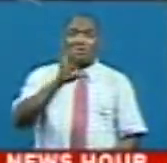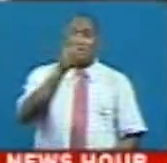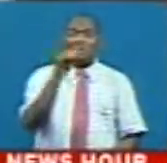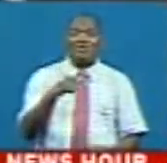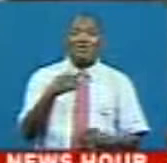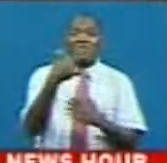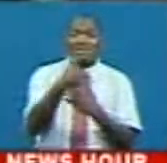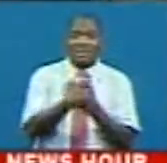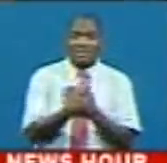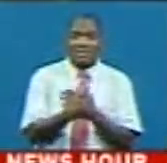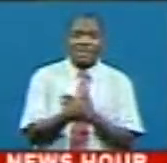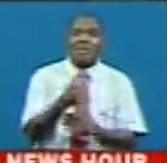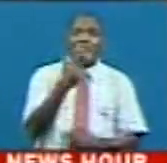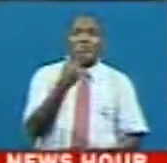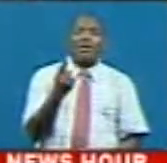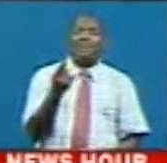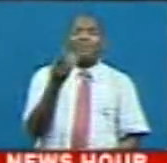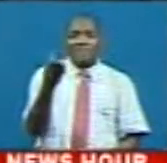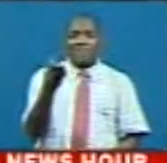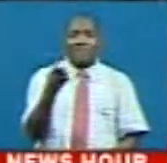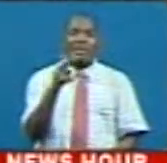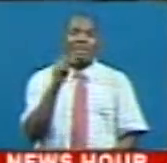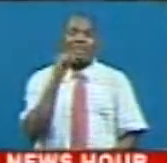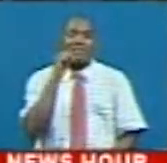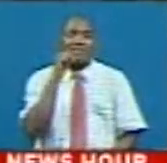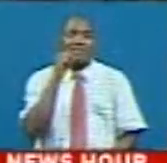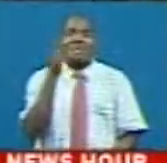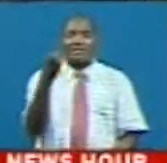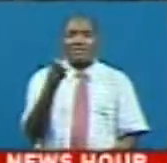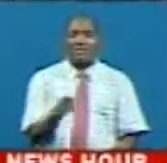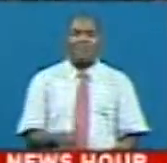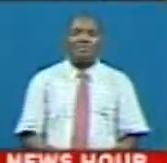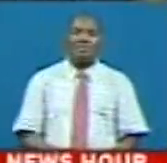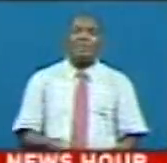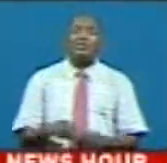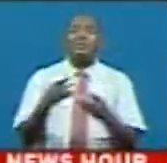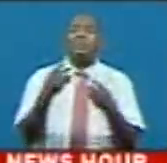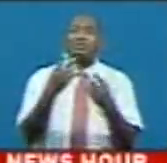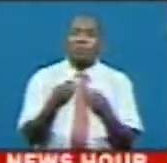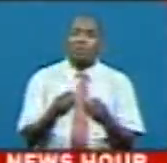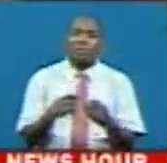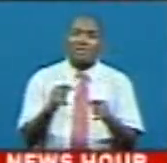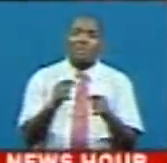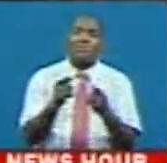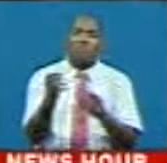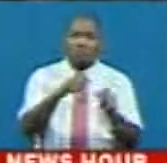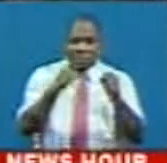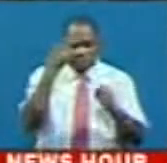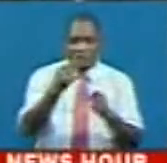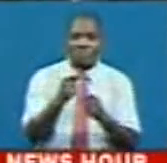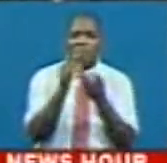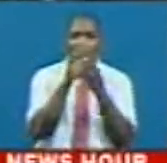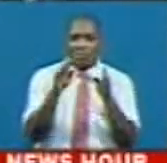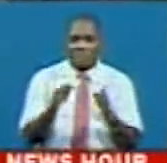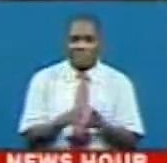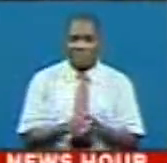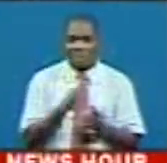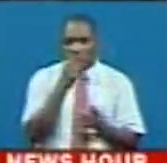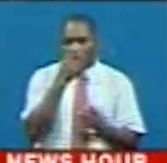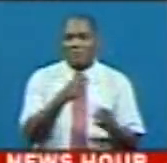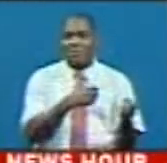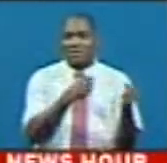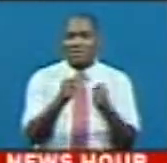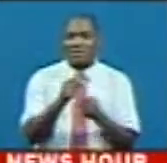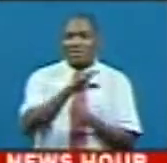Africa, 31 were present, including Nigeria in Marrakech, and they resolved to push for peace in the Sahara region